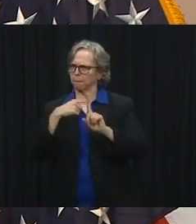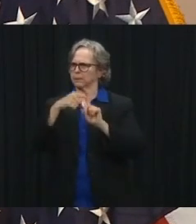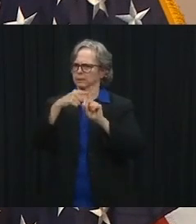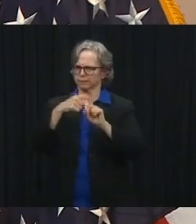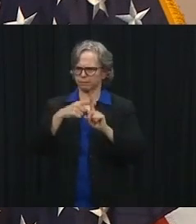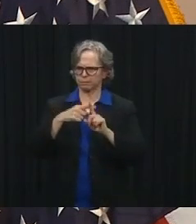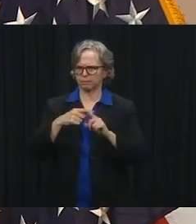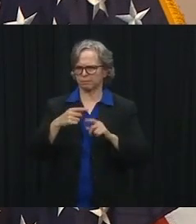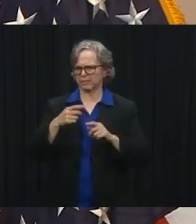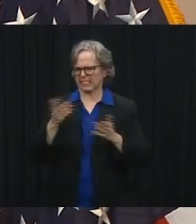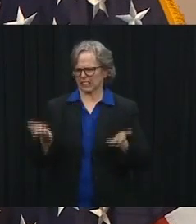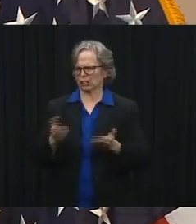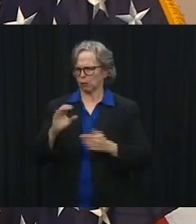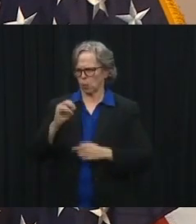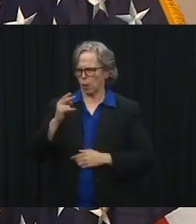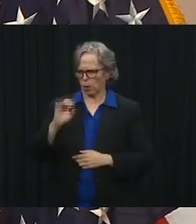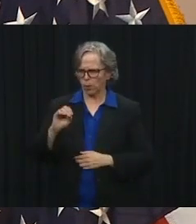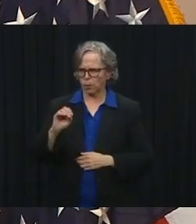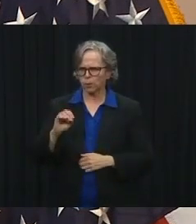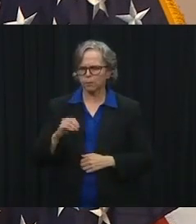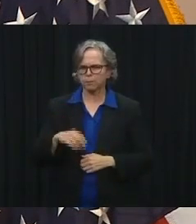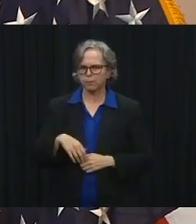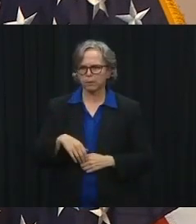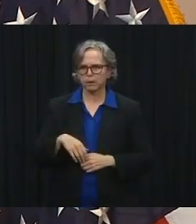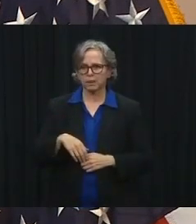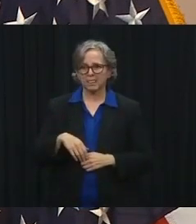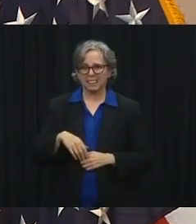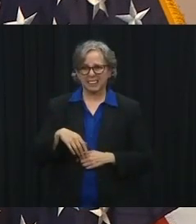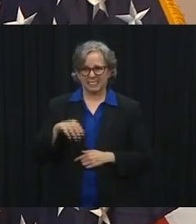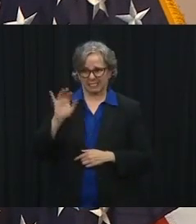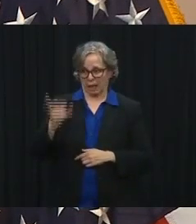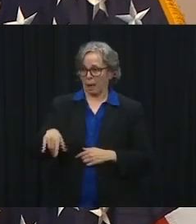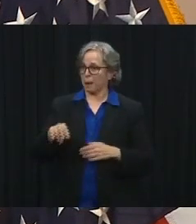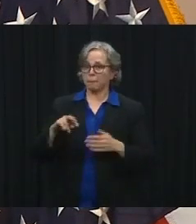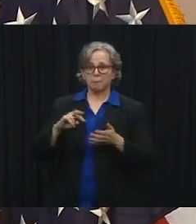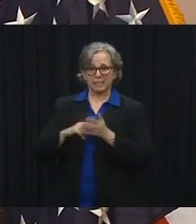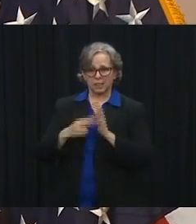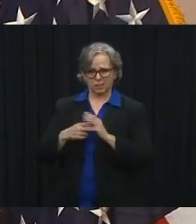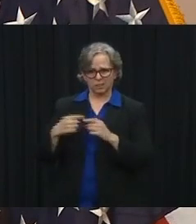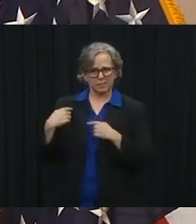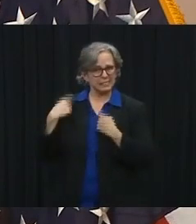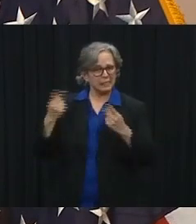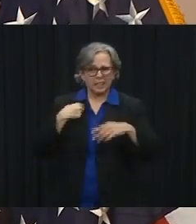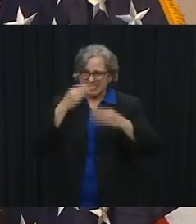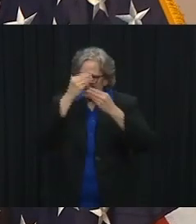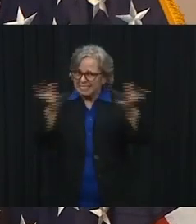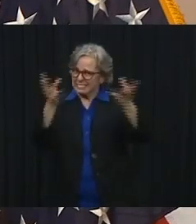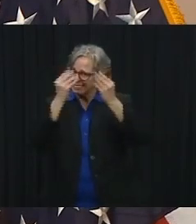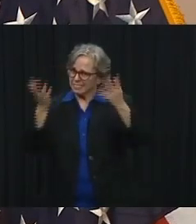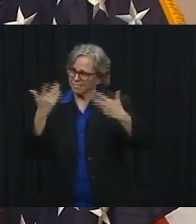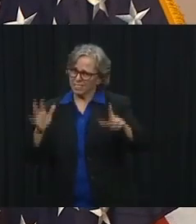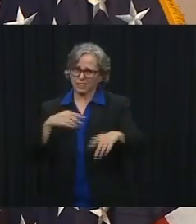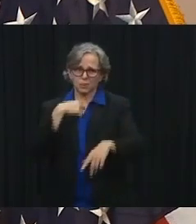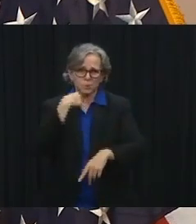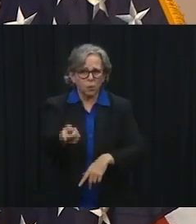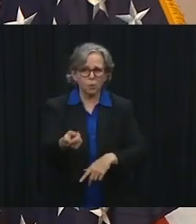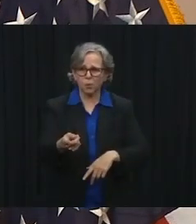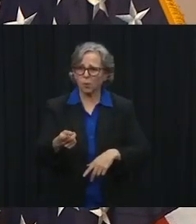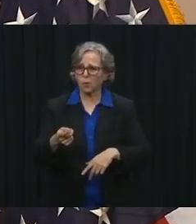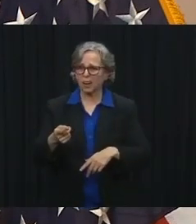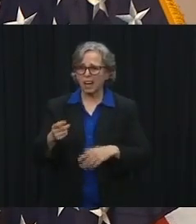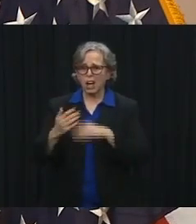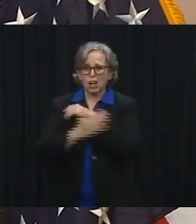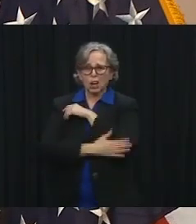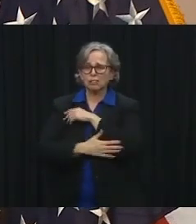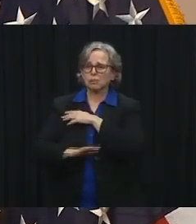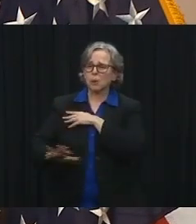trending lines, and what this graph is saying is, you know, what we've been saying all along, you know, it's expected in countries around the world that we will